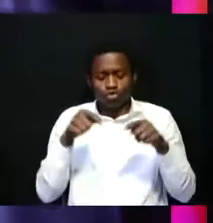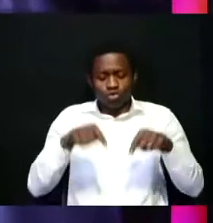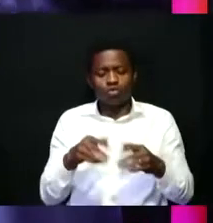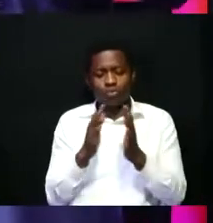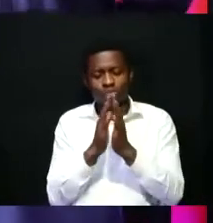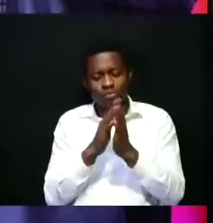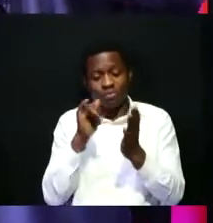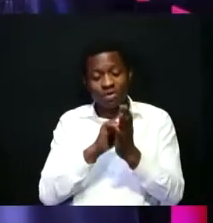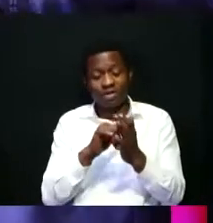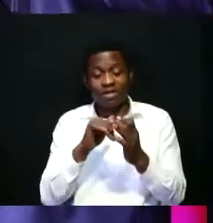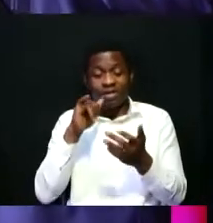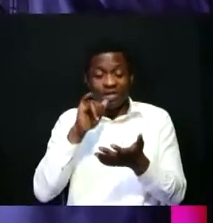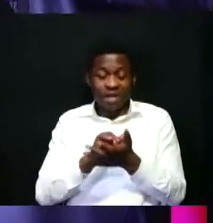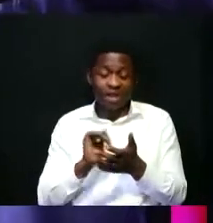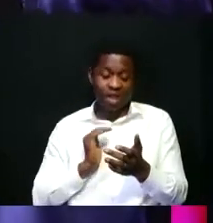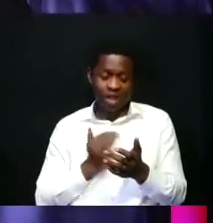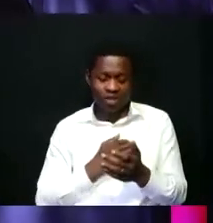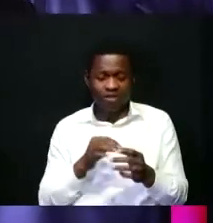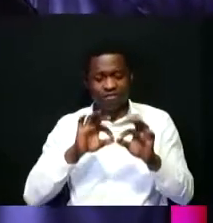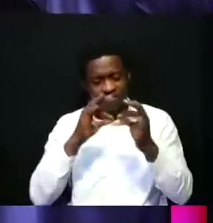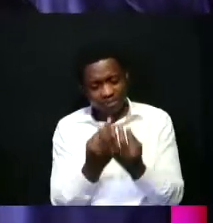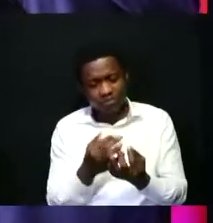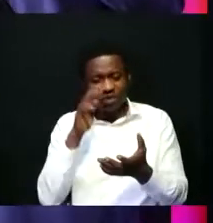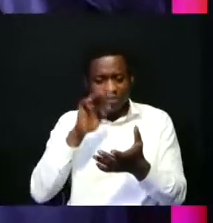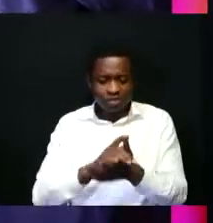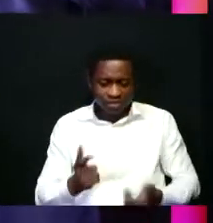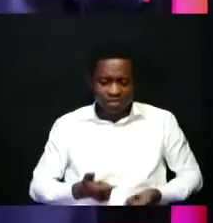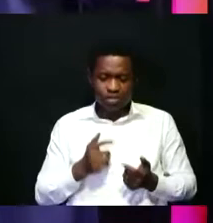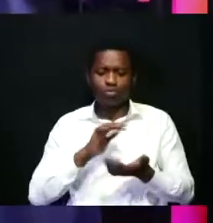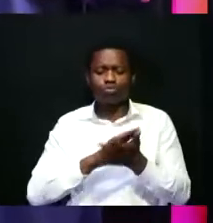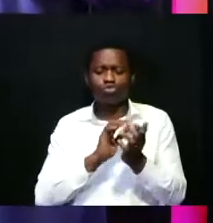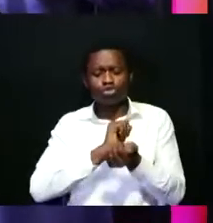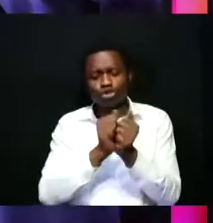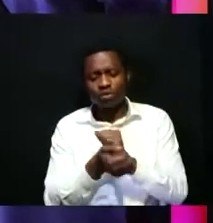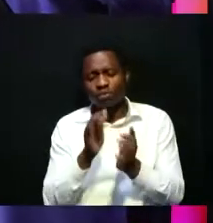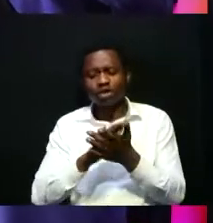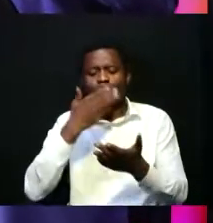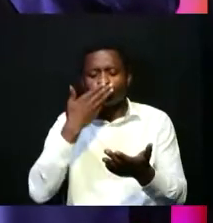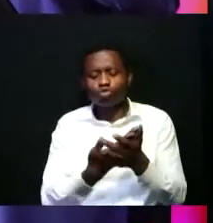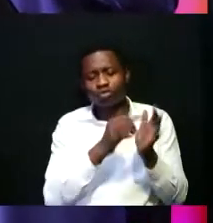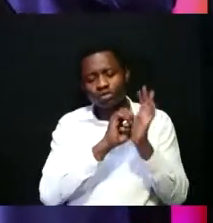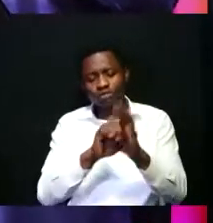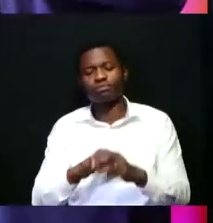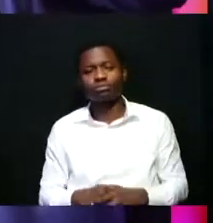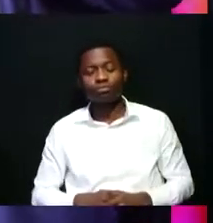exemplary. Now we'll base our prayer on